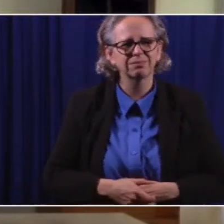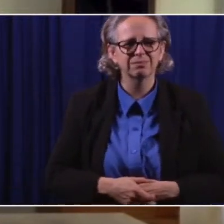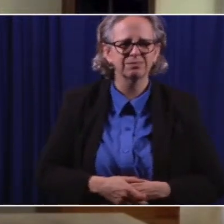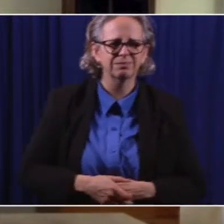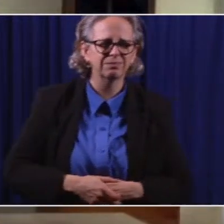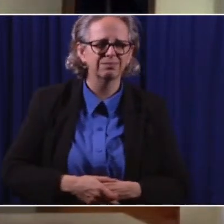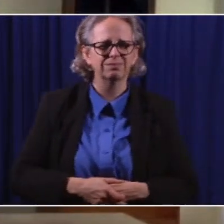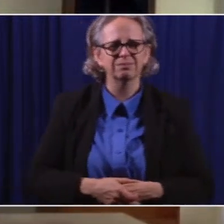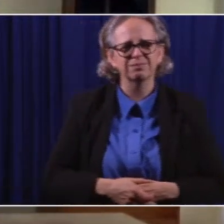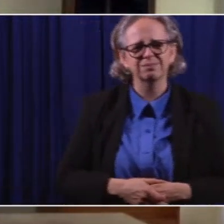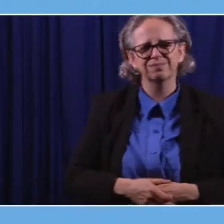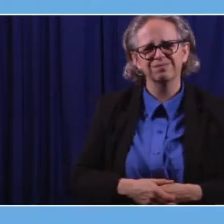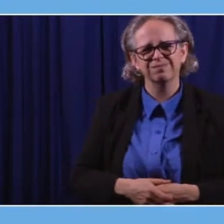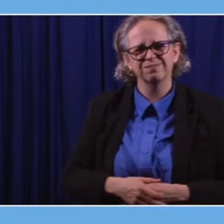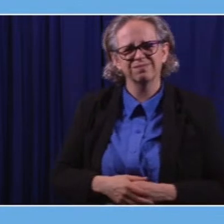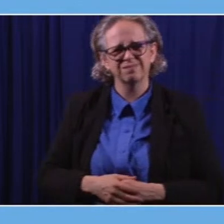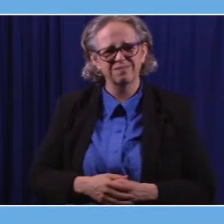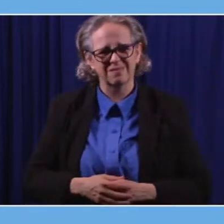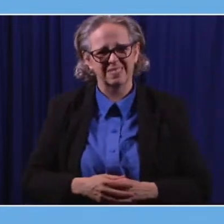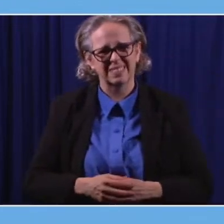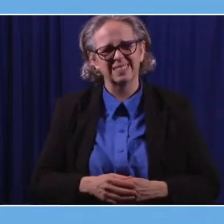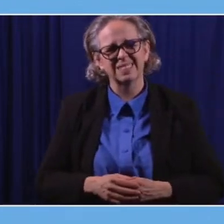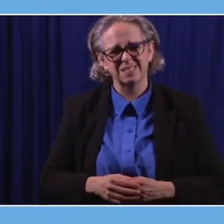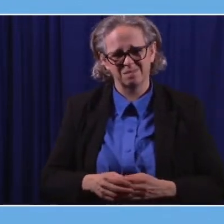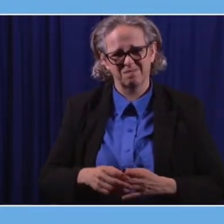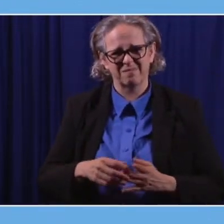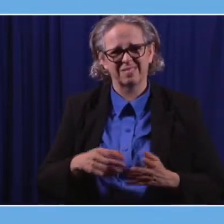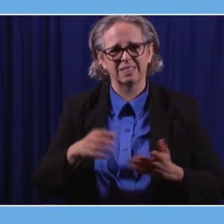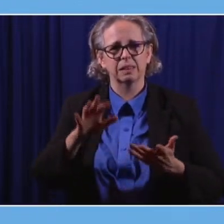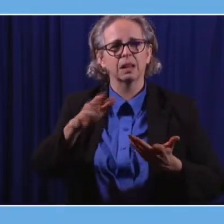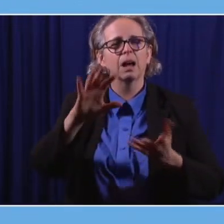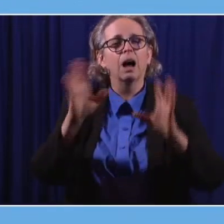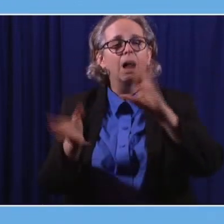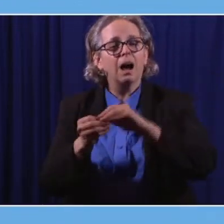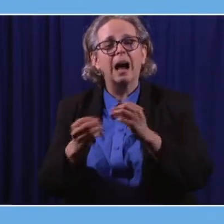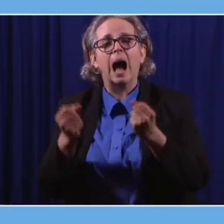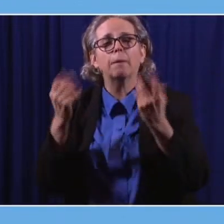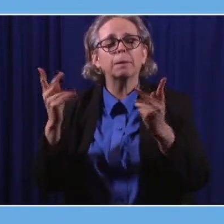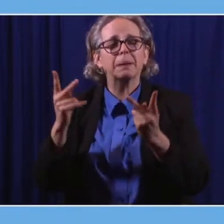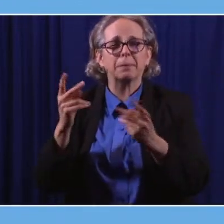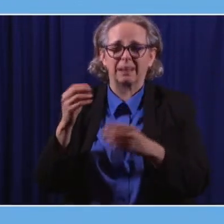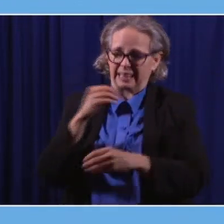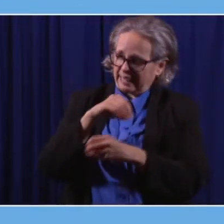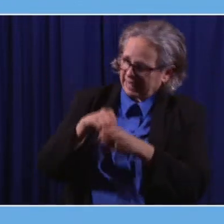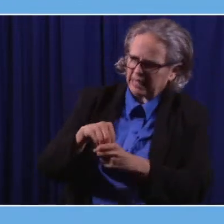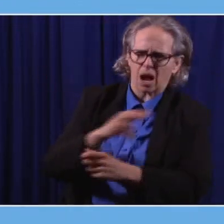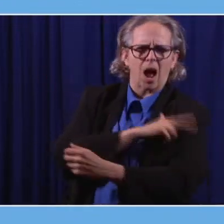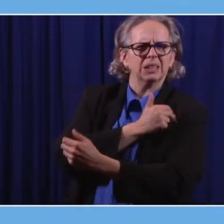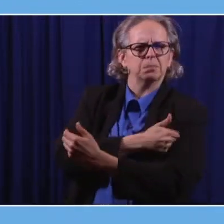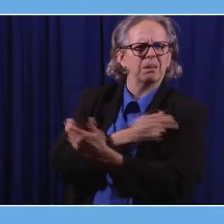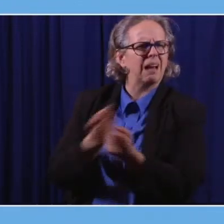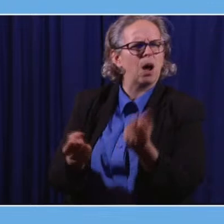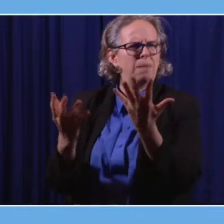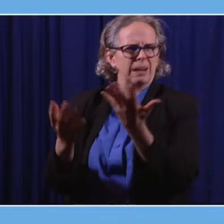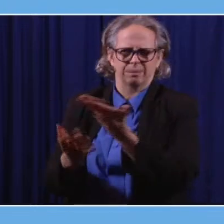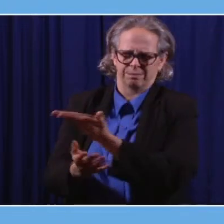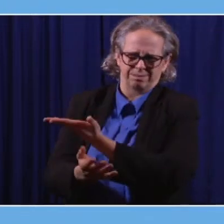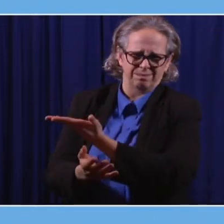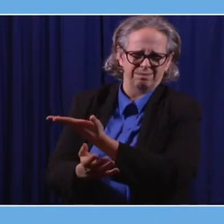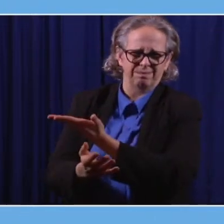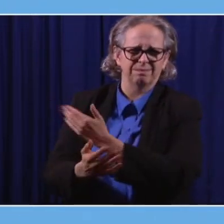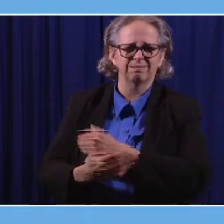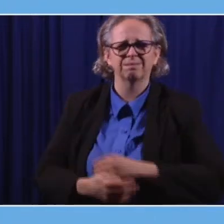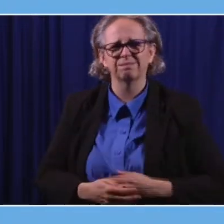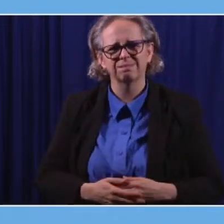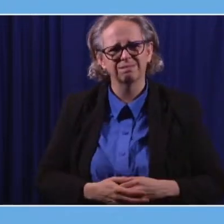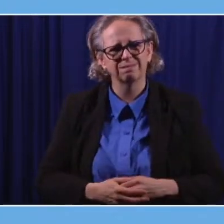These are the current number of COVID-19 patients that are in the hospital. This is what this chart is. It's